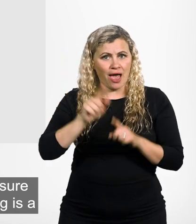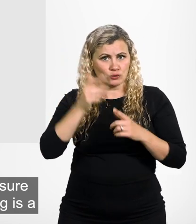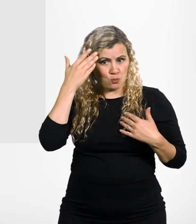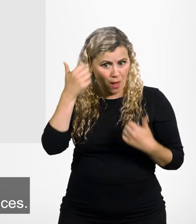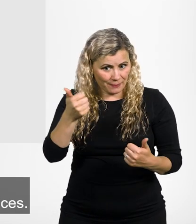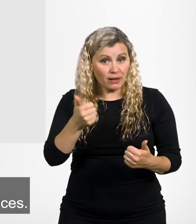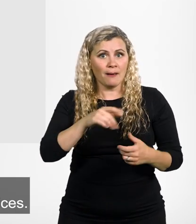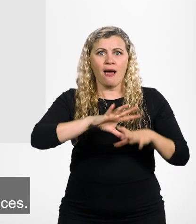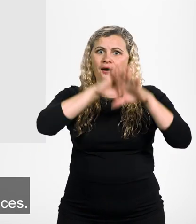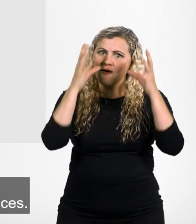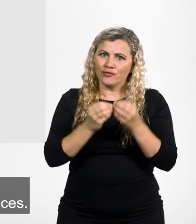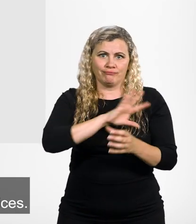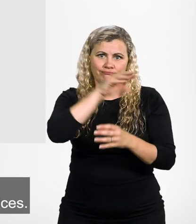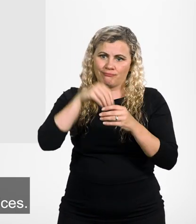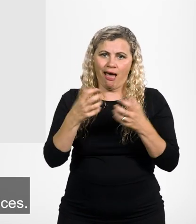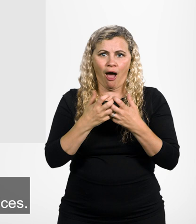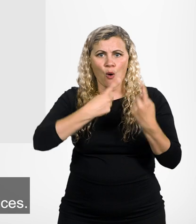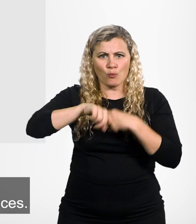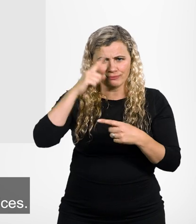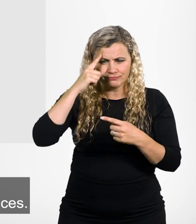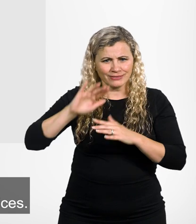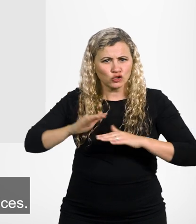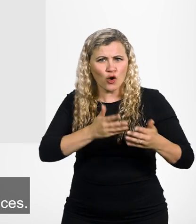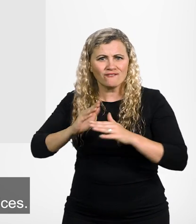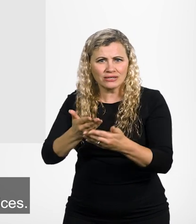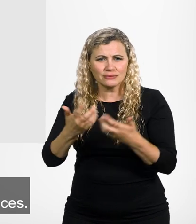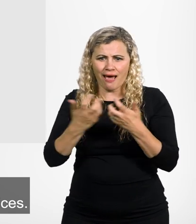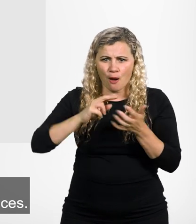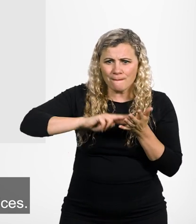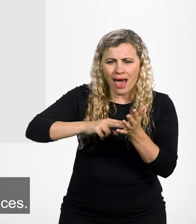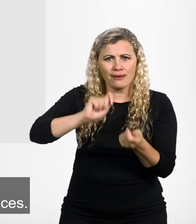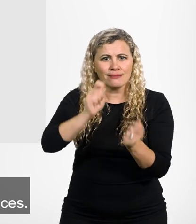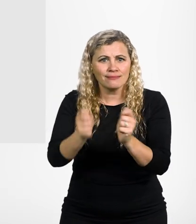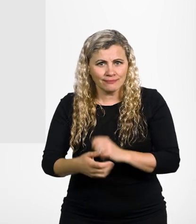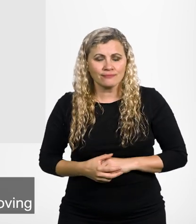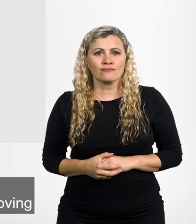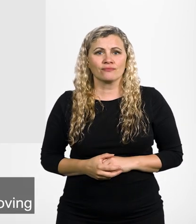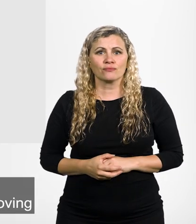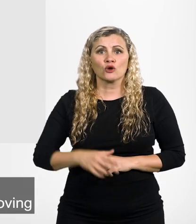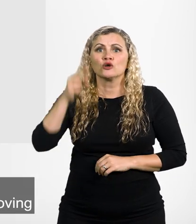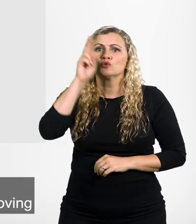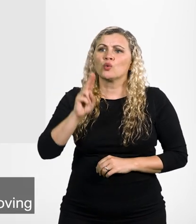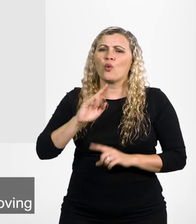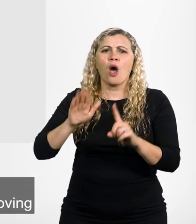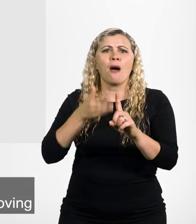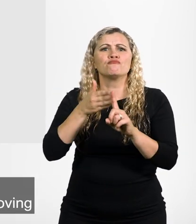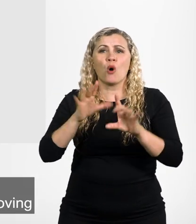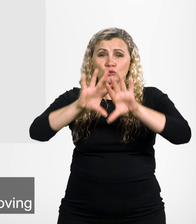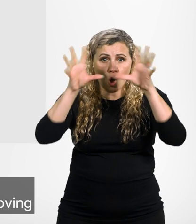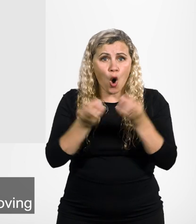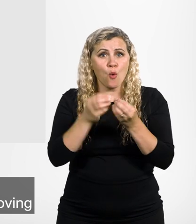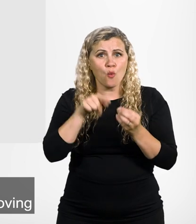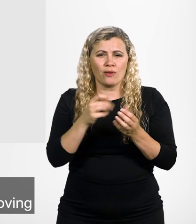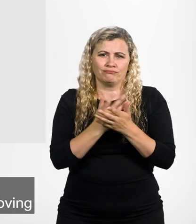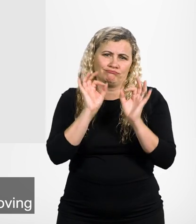well-being is a part of everything that we do when designing and delivering services our whole school approach